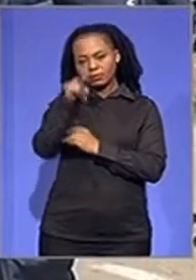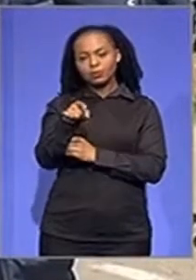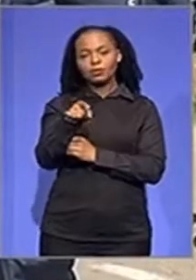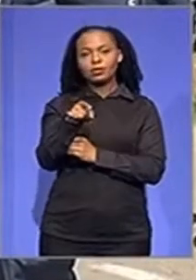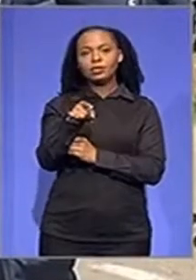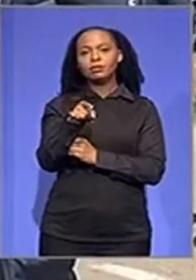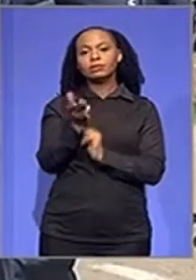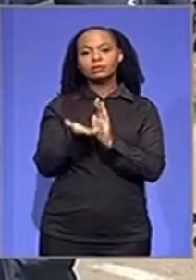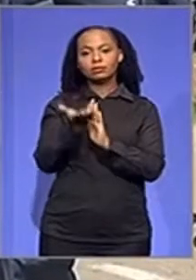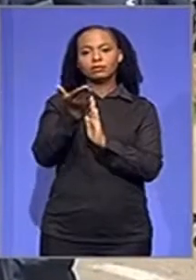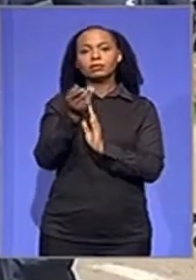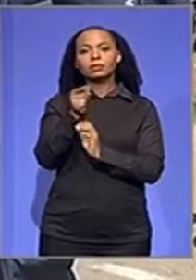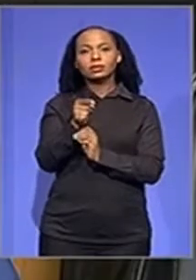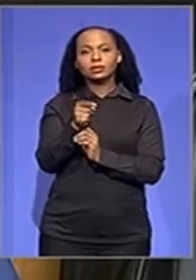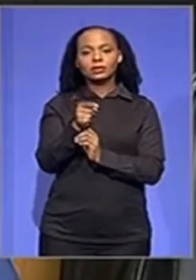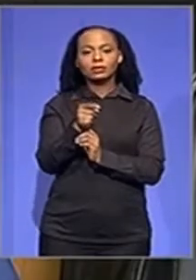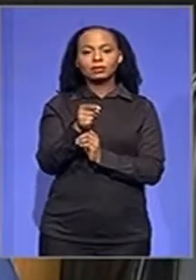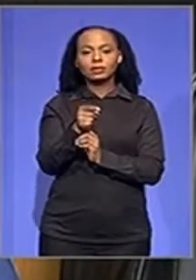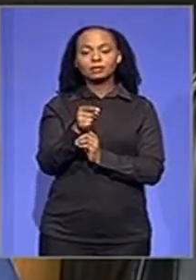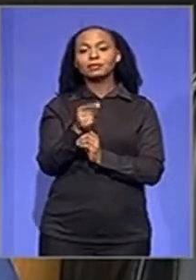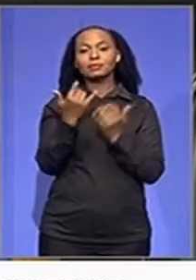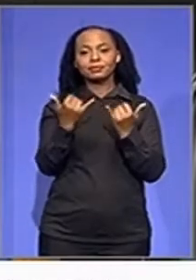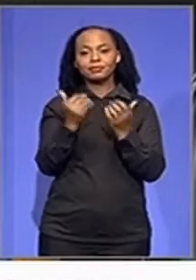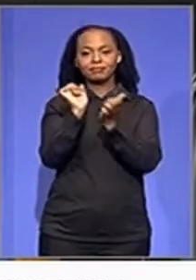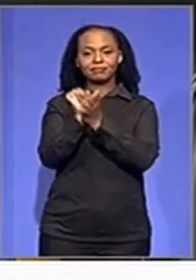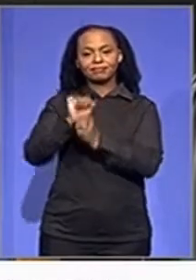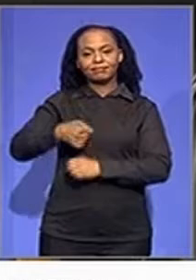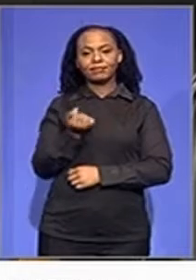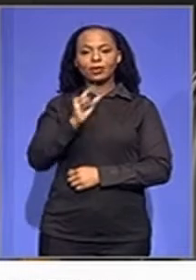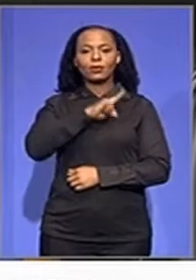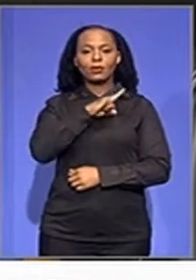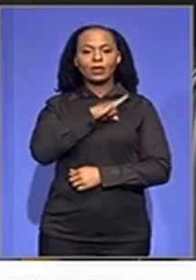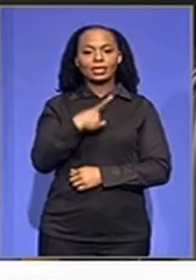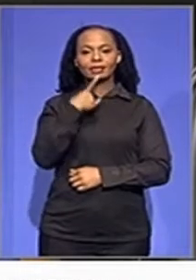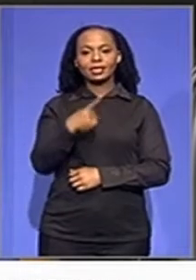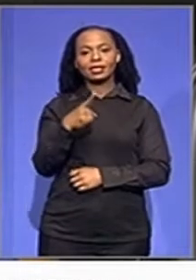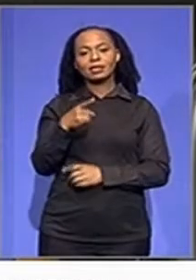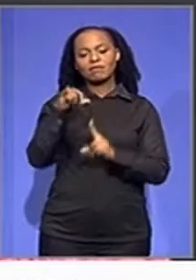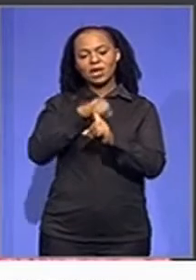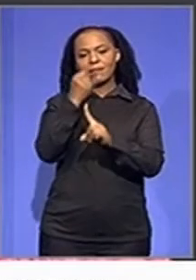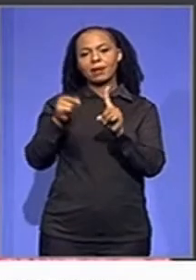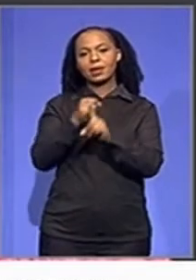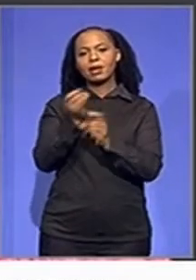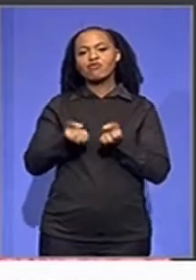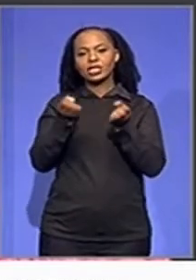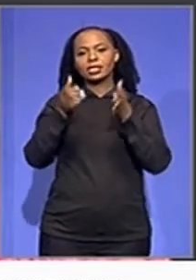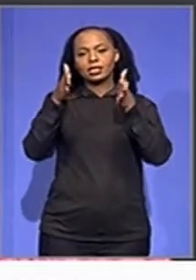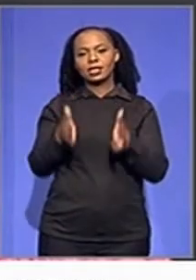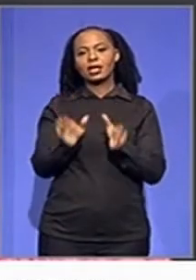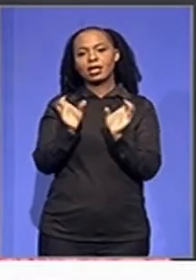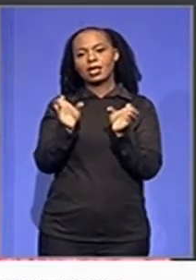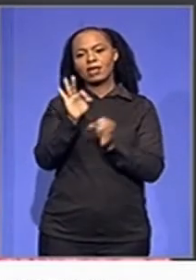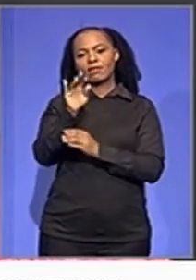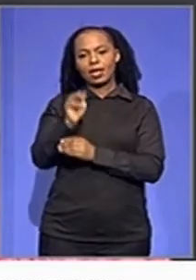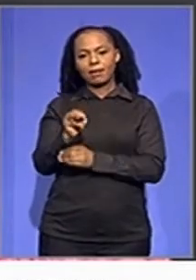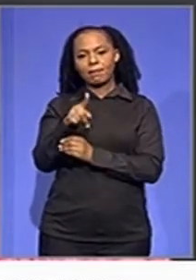e le mmalehi mme o tshwarwa tjena ka mora ditlaleho tsa hore o hlasetse sebohodi sa mananeo a ditaba Lesedi